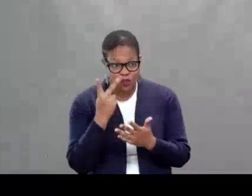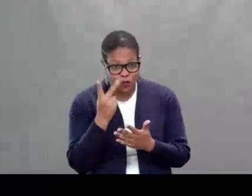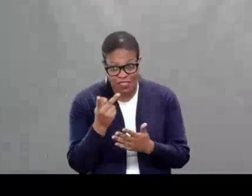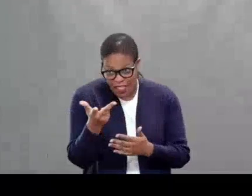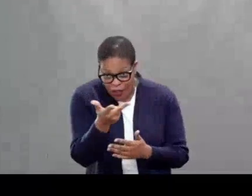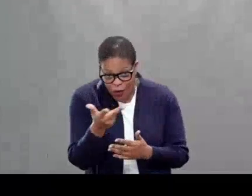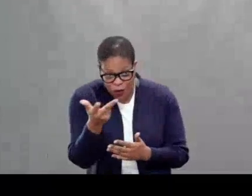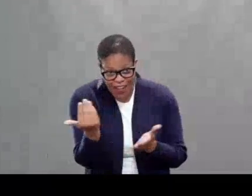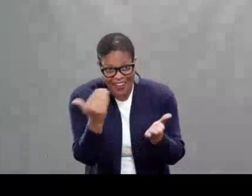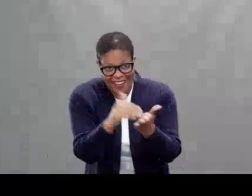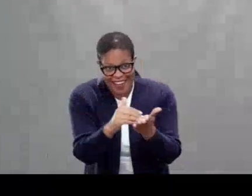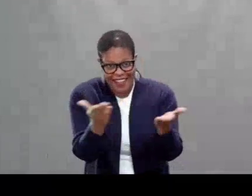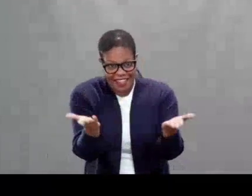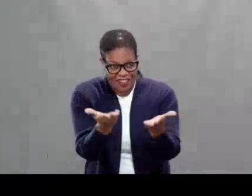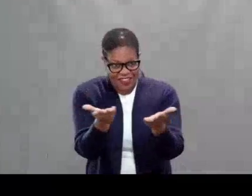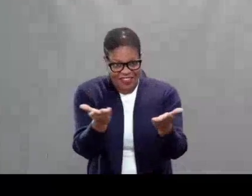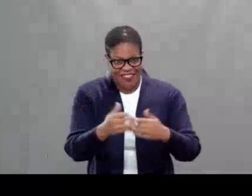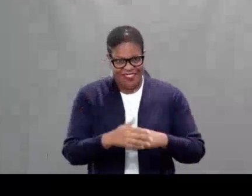again.